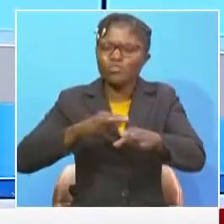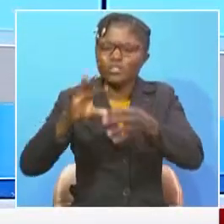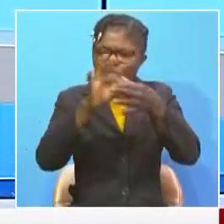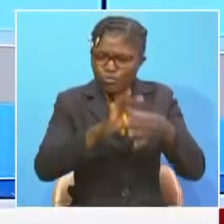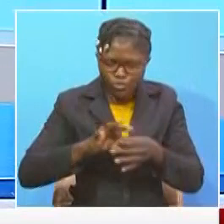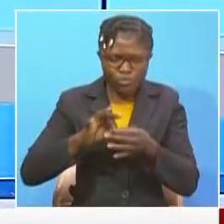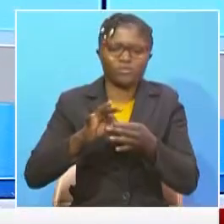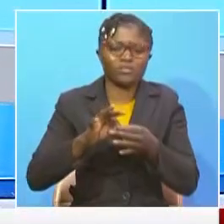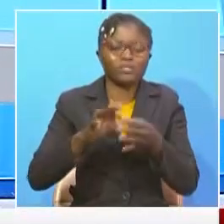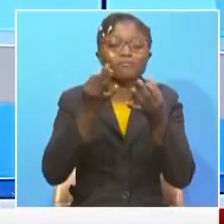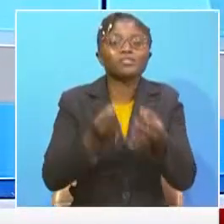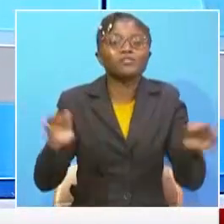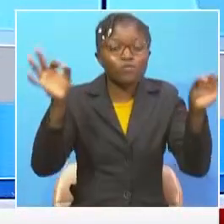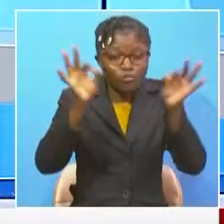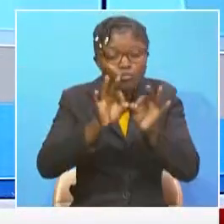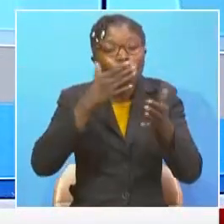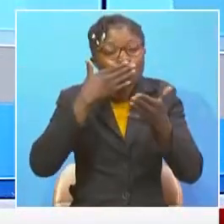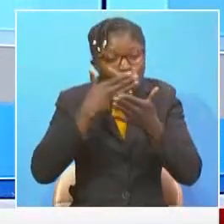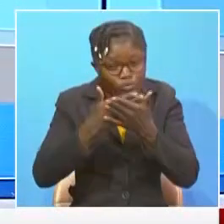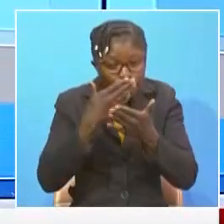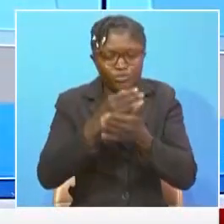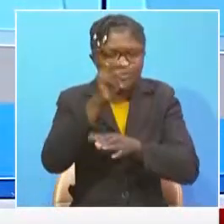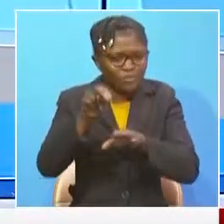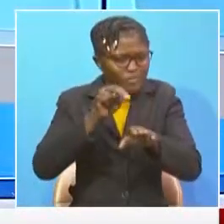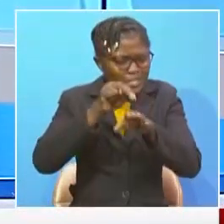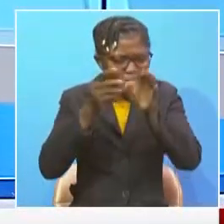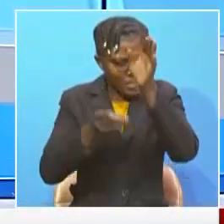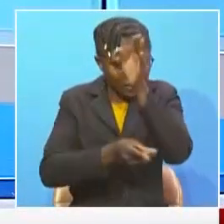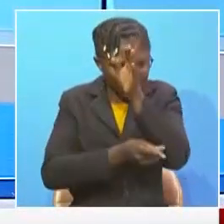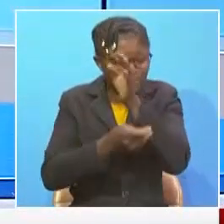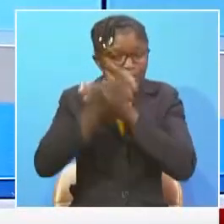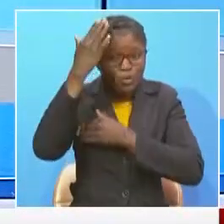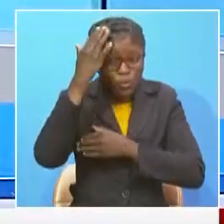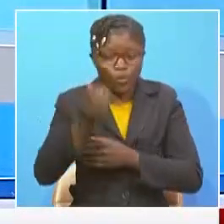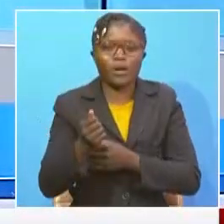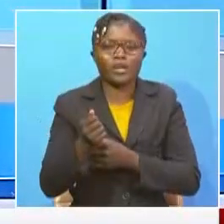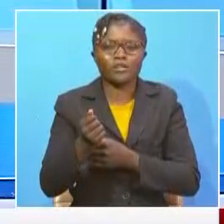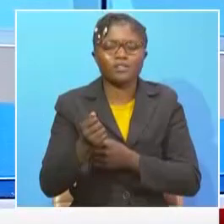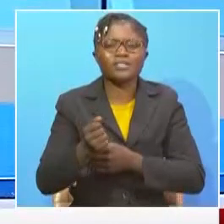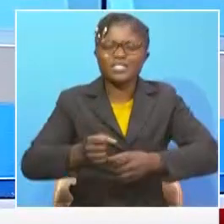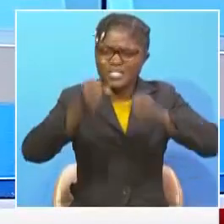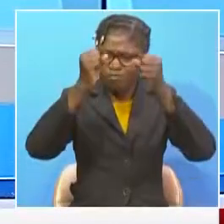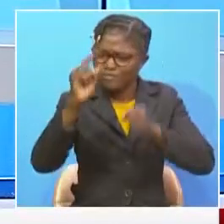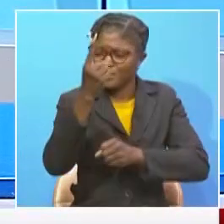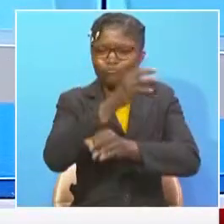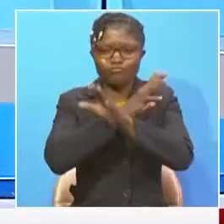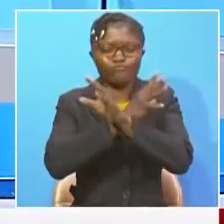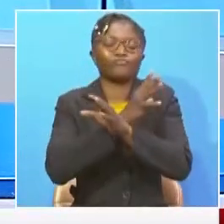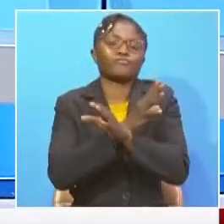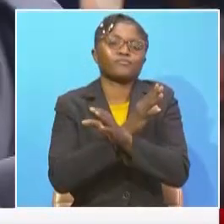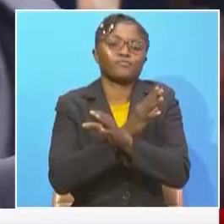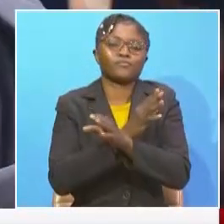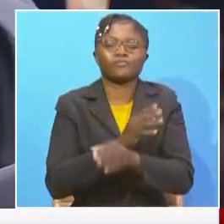be prioritized for the good of the nation's development as it is one of the pillars governing the country's. Details in this